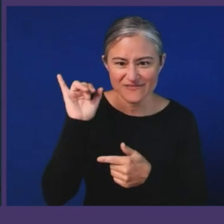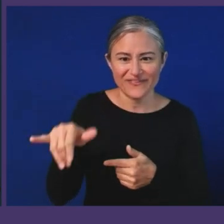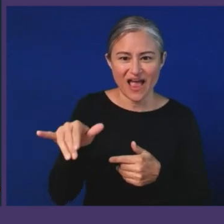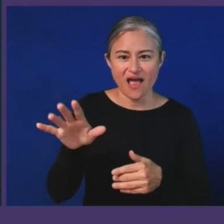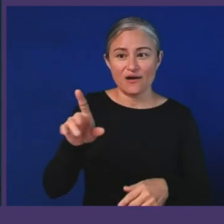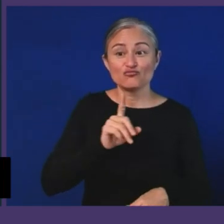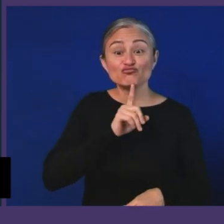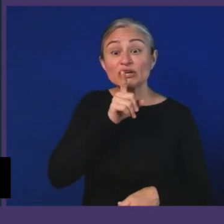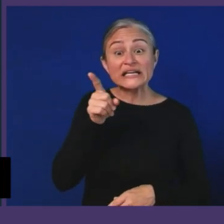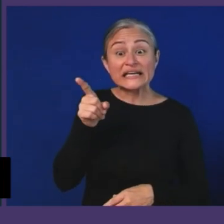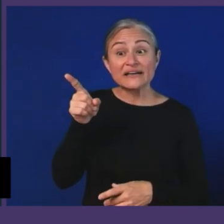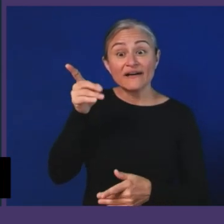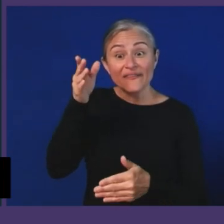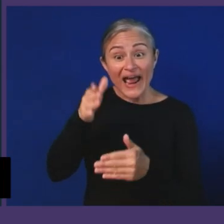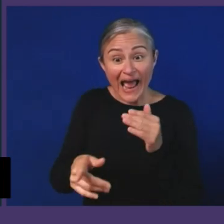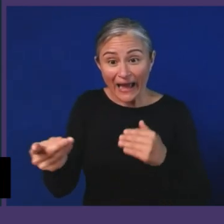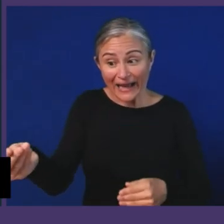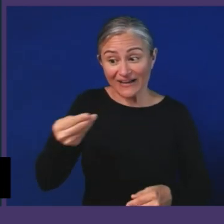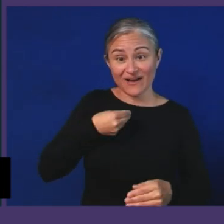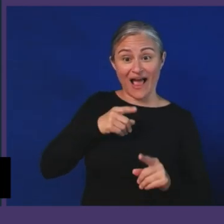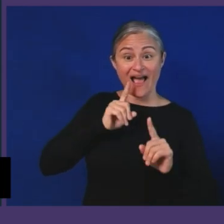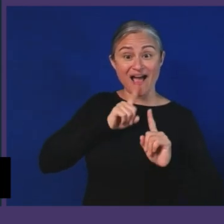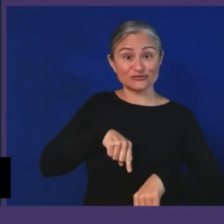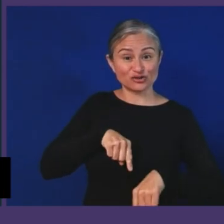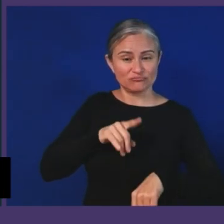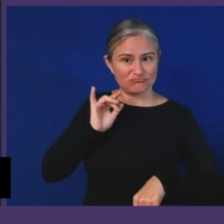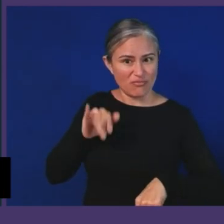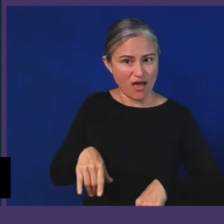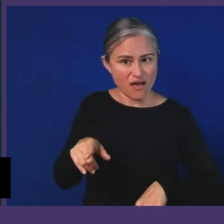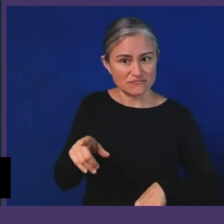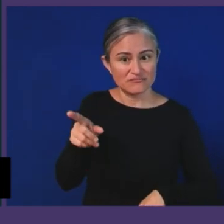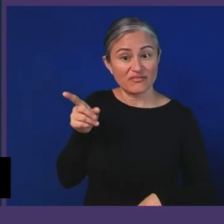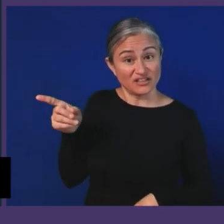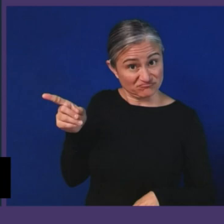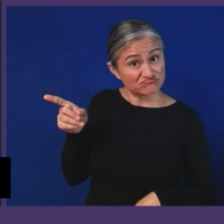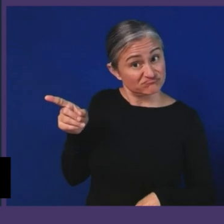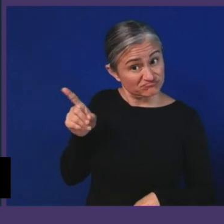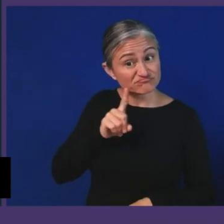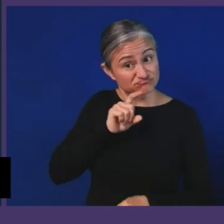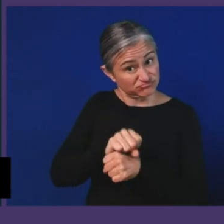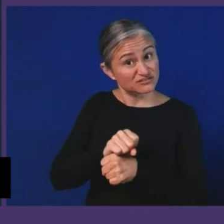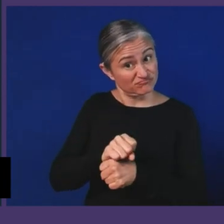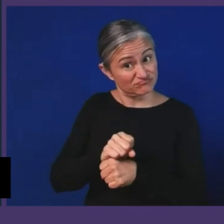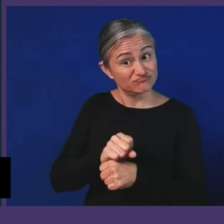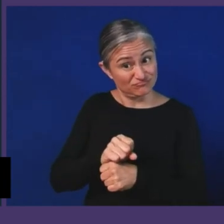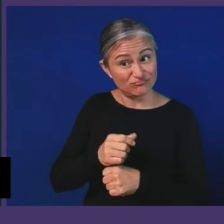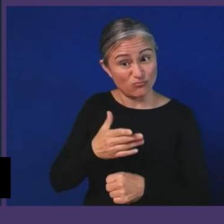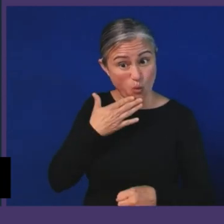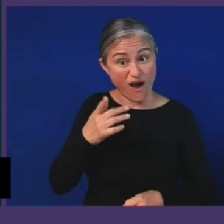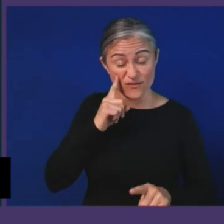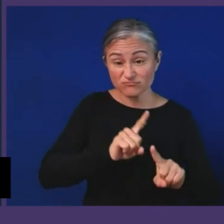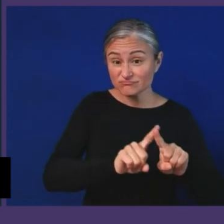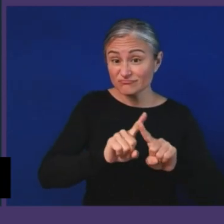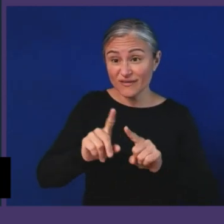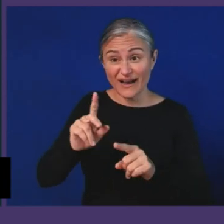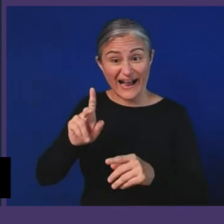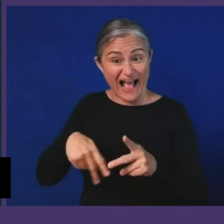over fine-tuning, and seeing that this actually can work extremely well on a lot of problems, even without training any neural networks, fine-tuning, or so on.